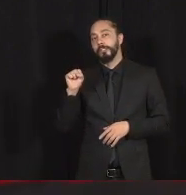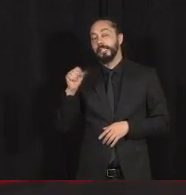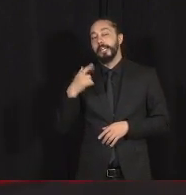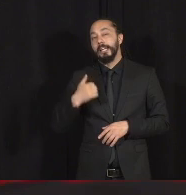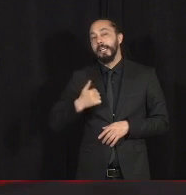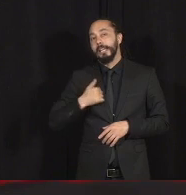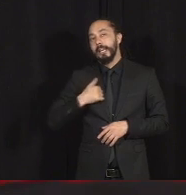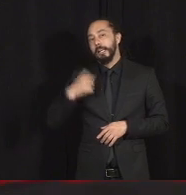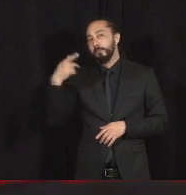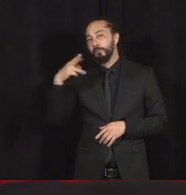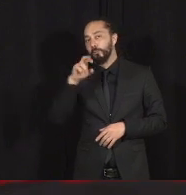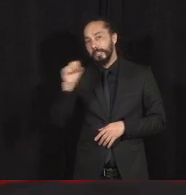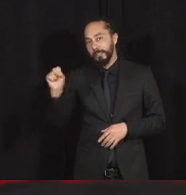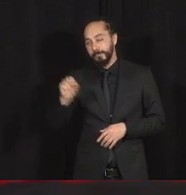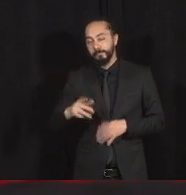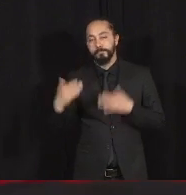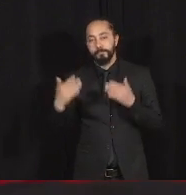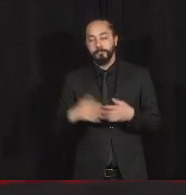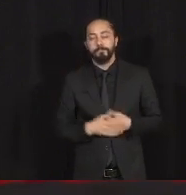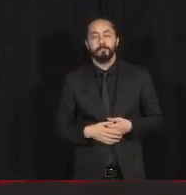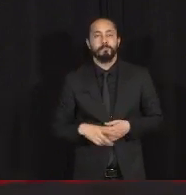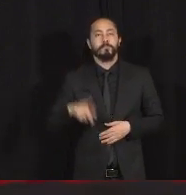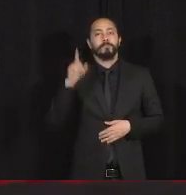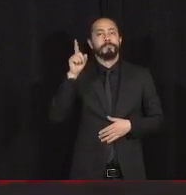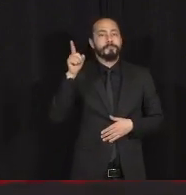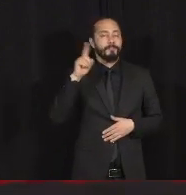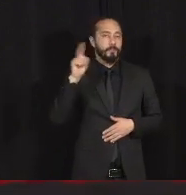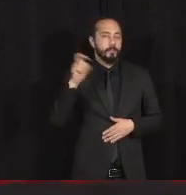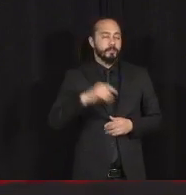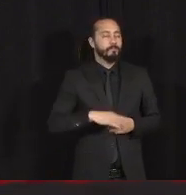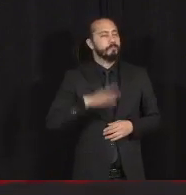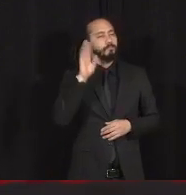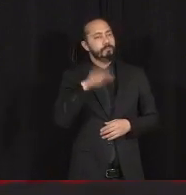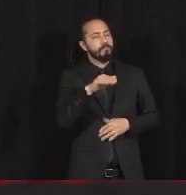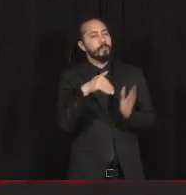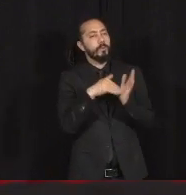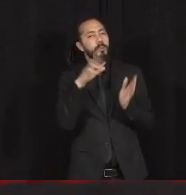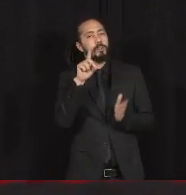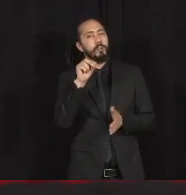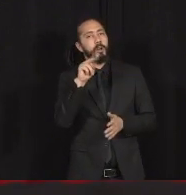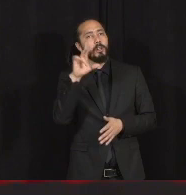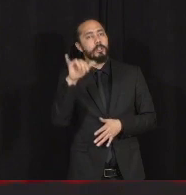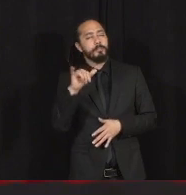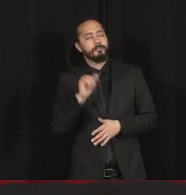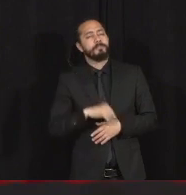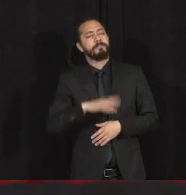Dr. Donnelly, I'm wondering if you can walk us through the that range there of